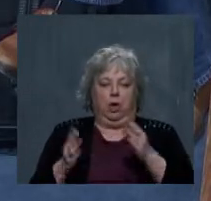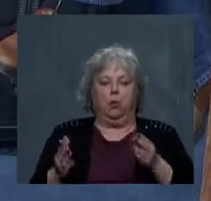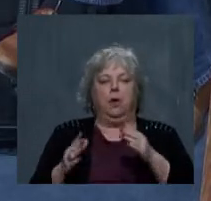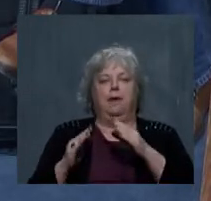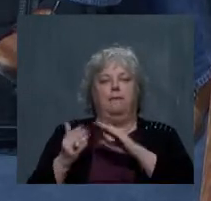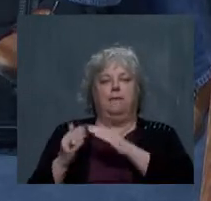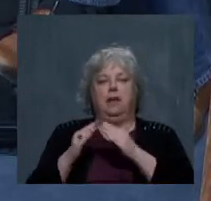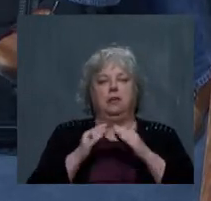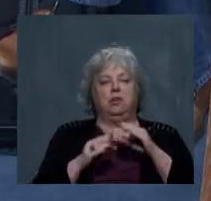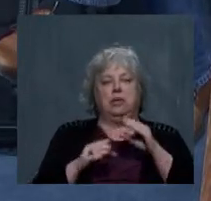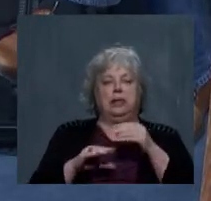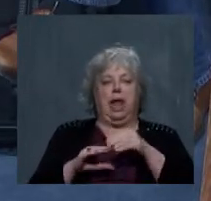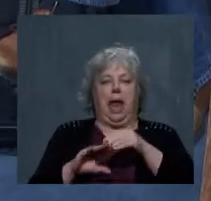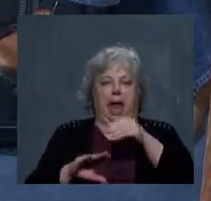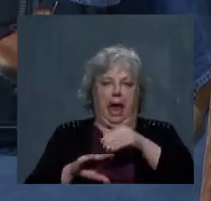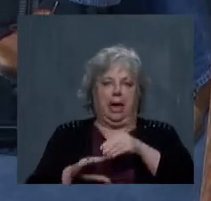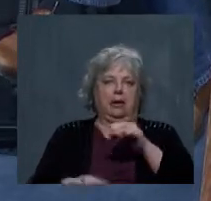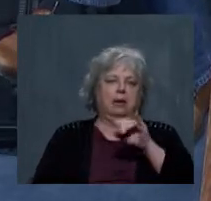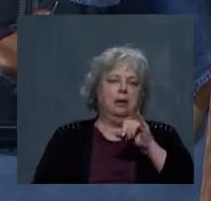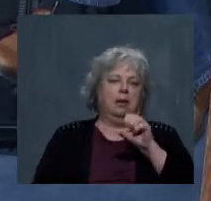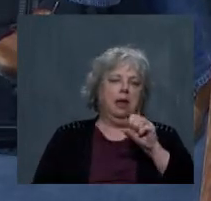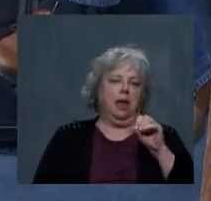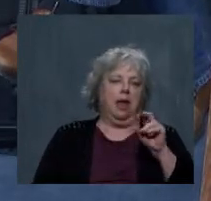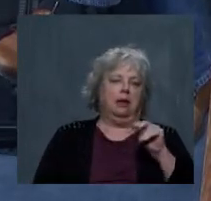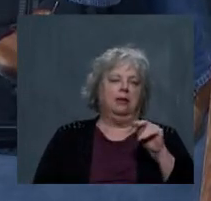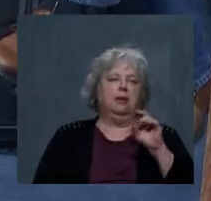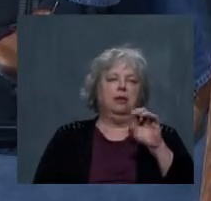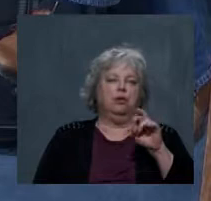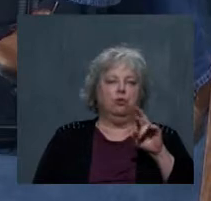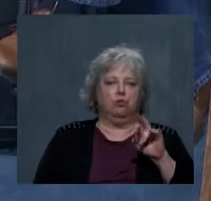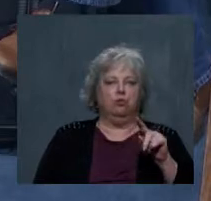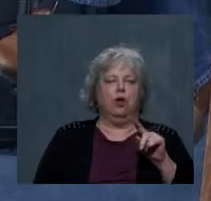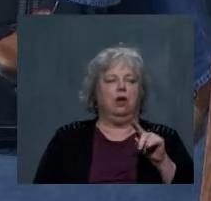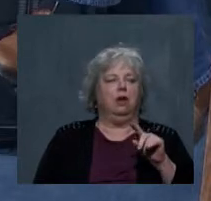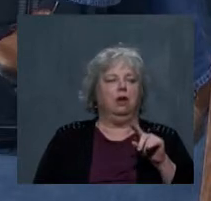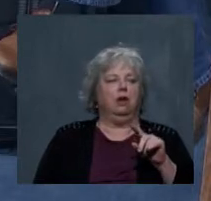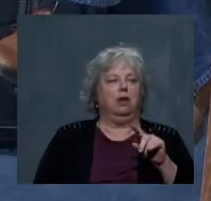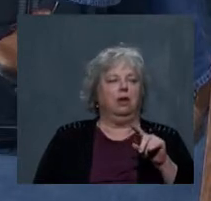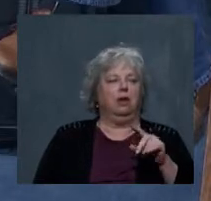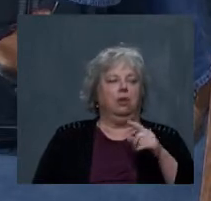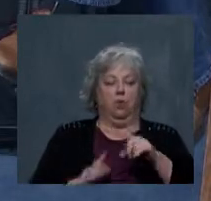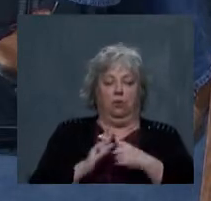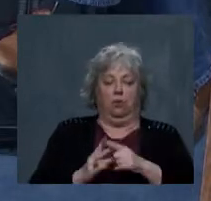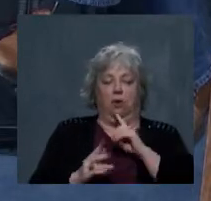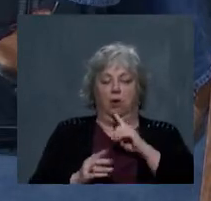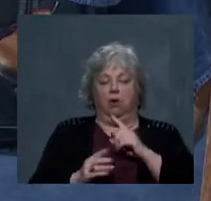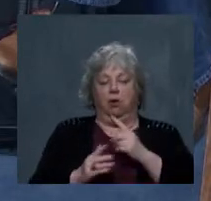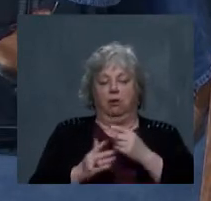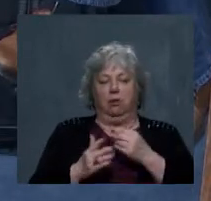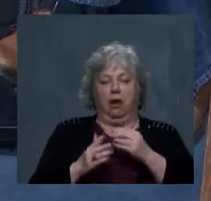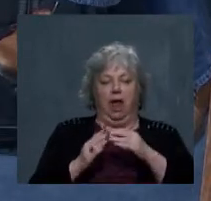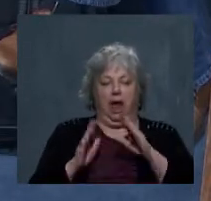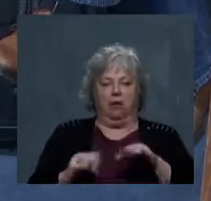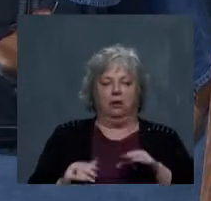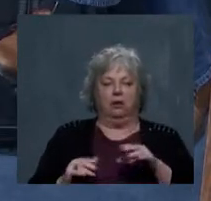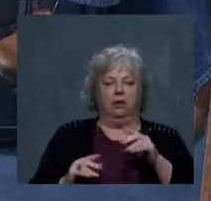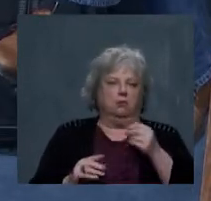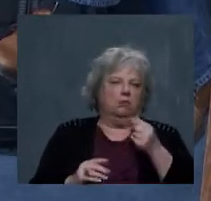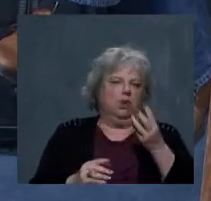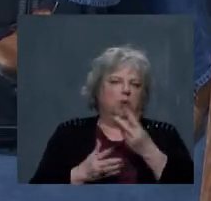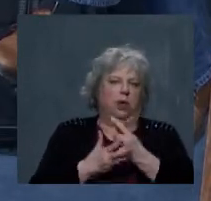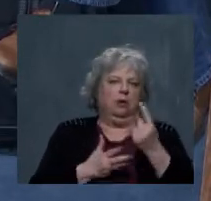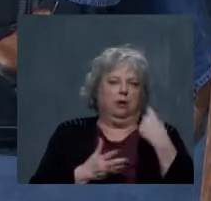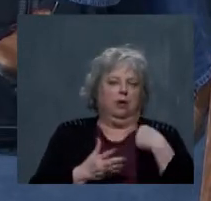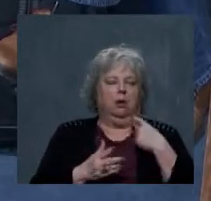Ison Creek. We started our first houses a couple weeks ago. We are immediately due west of this